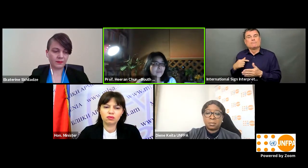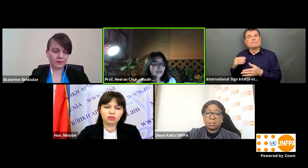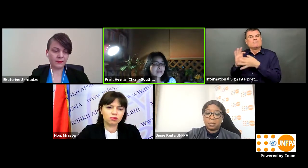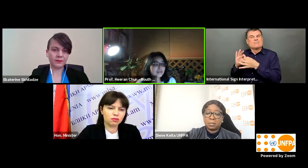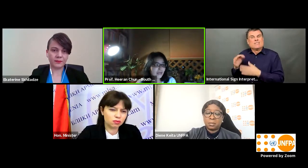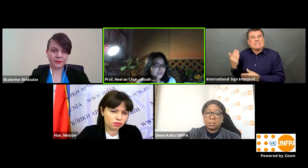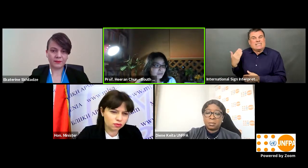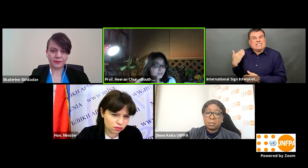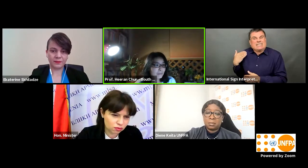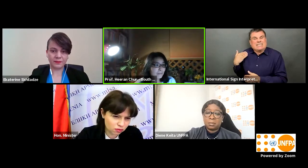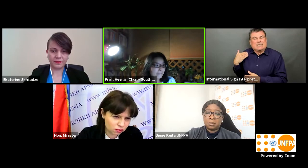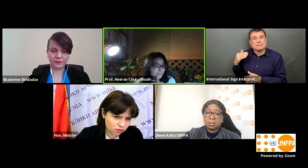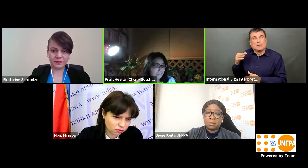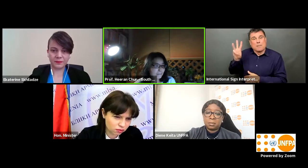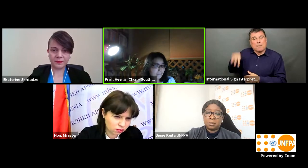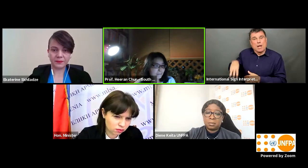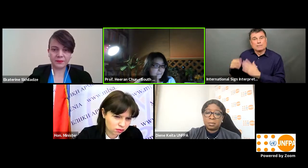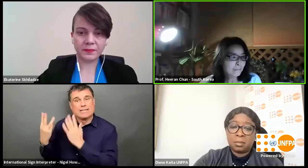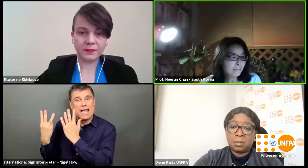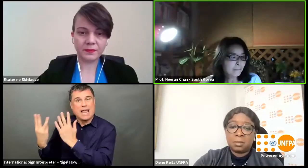Can you see my slide?